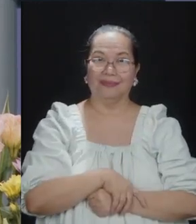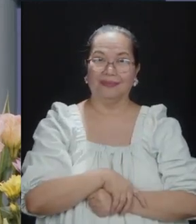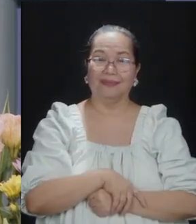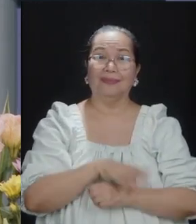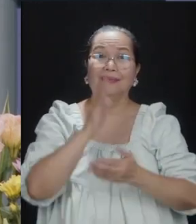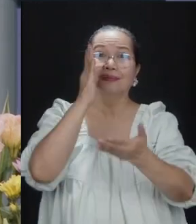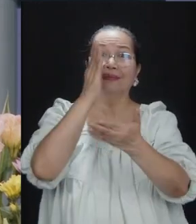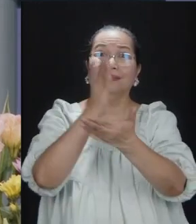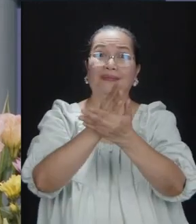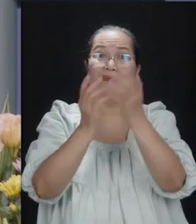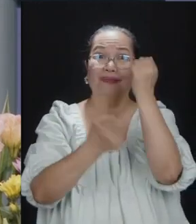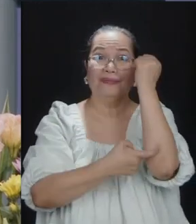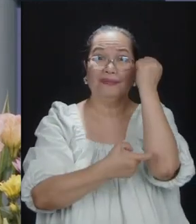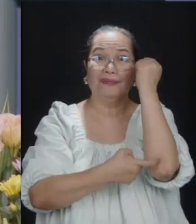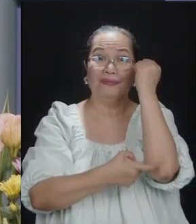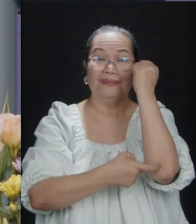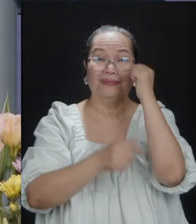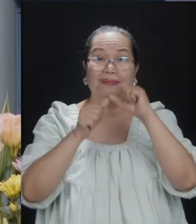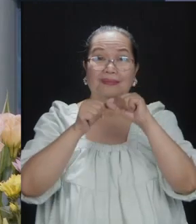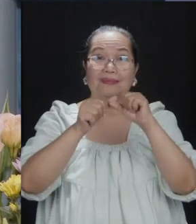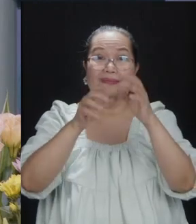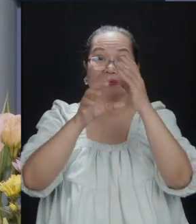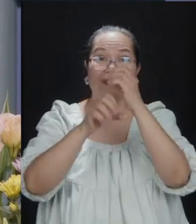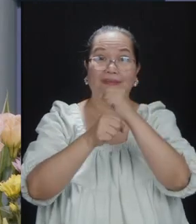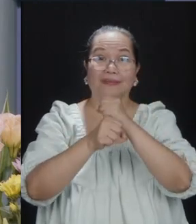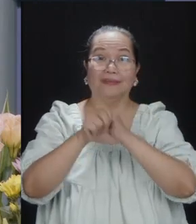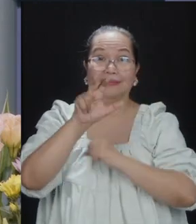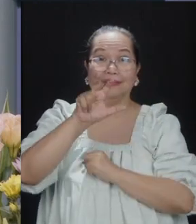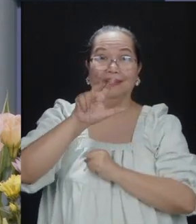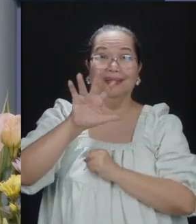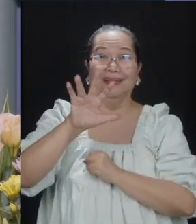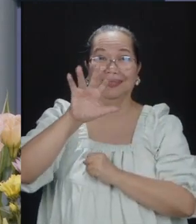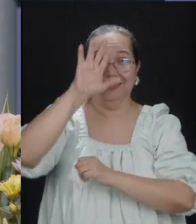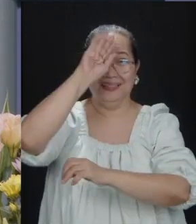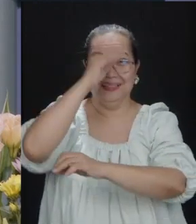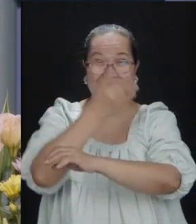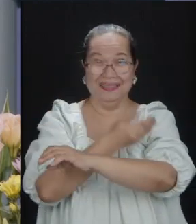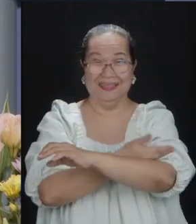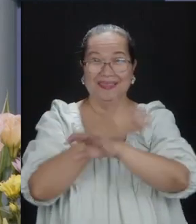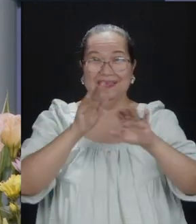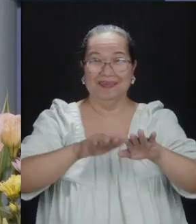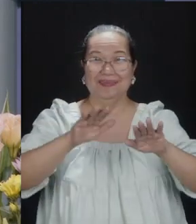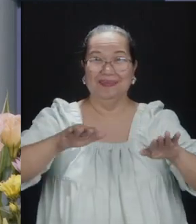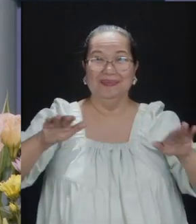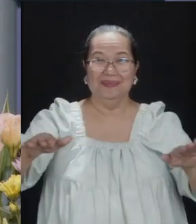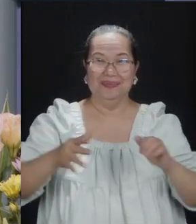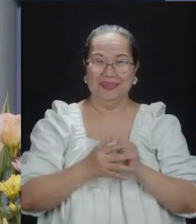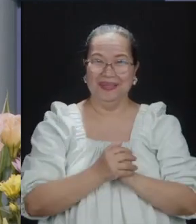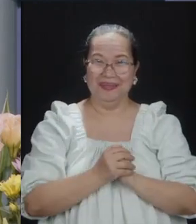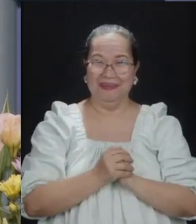the temptation to cling to our 35-year-old children.